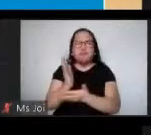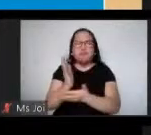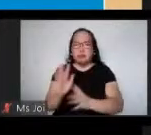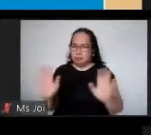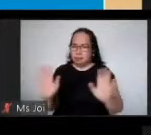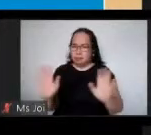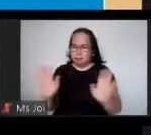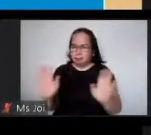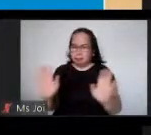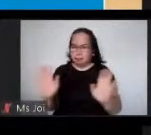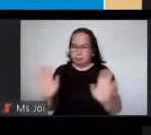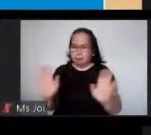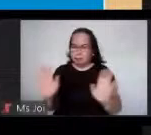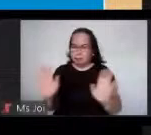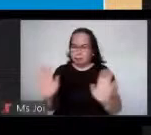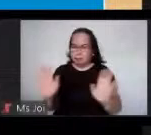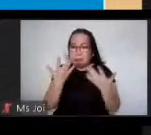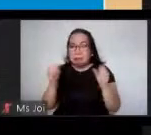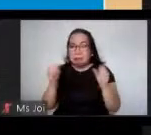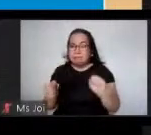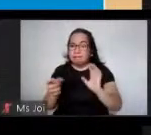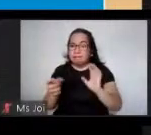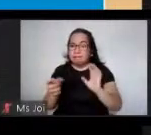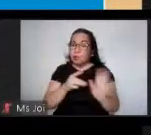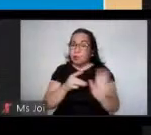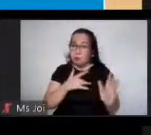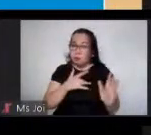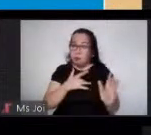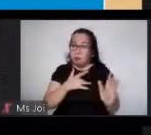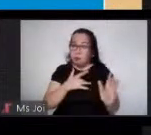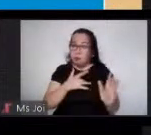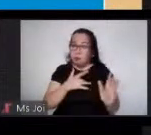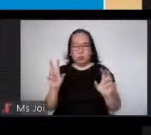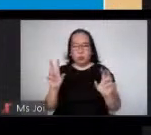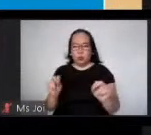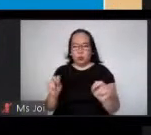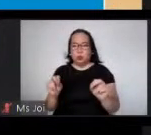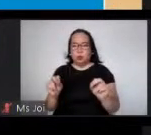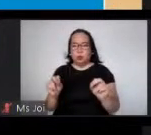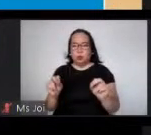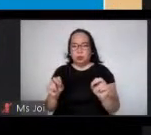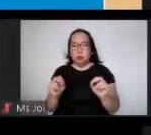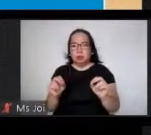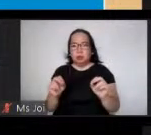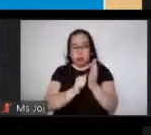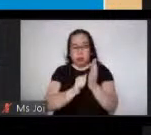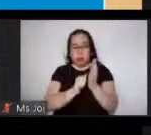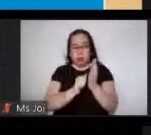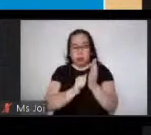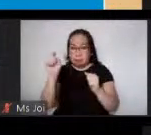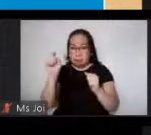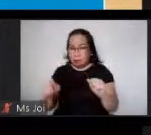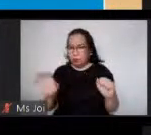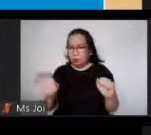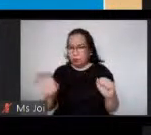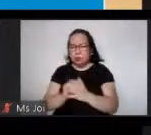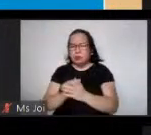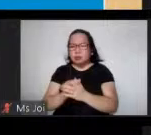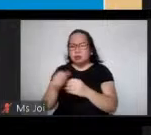being aware kasi feeling natin protektado na tayo. So remember, if you don't, when you're outside or even in your home,